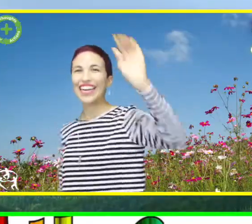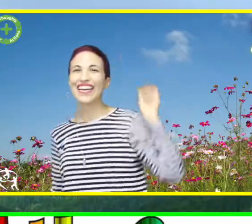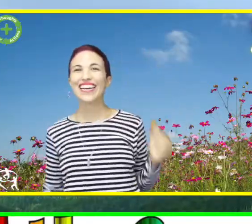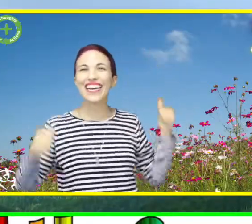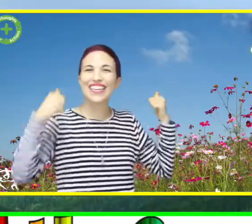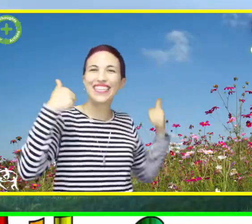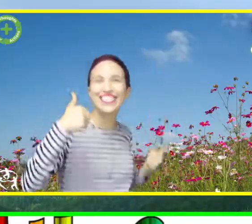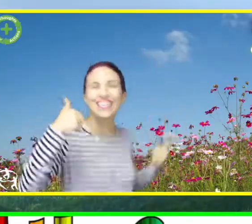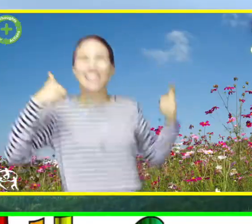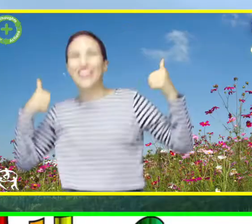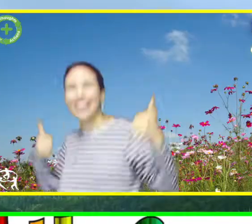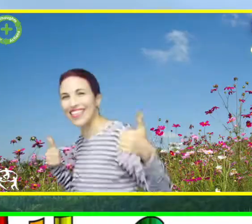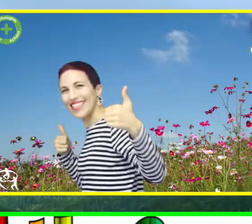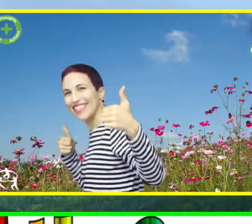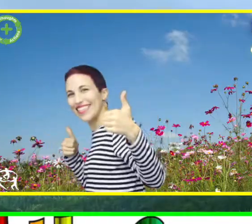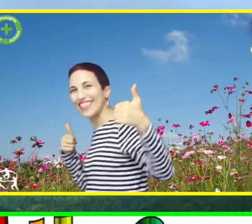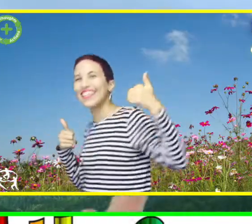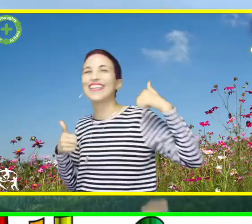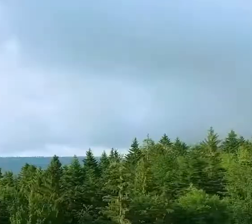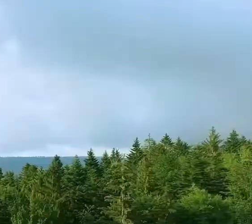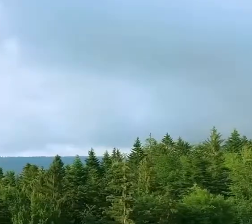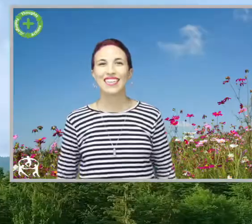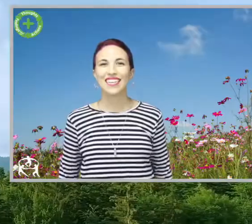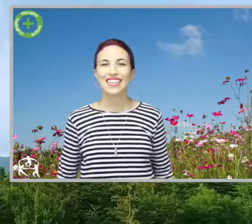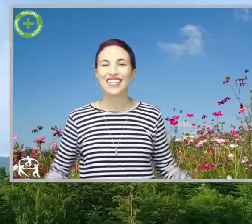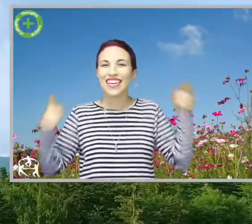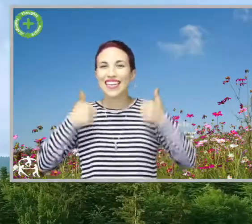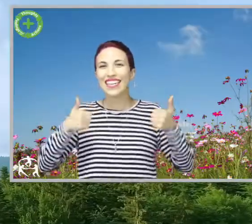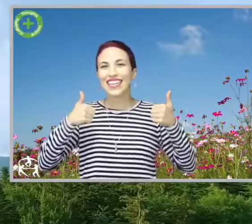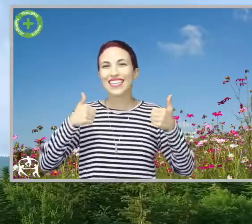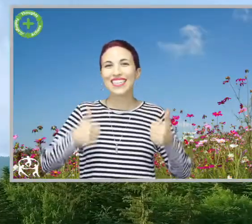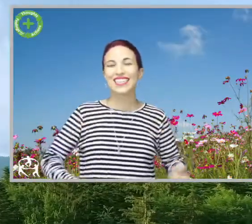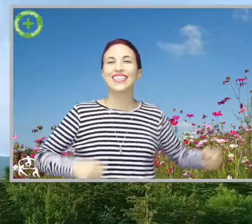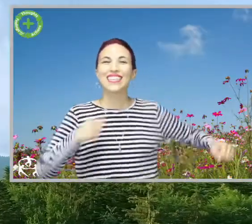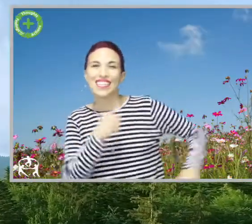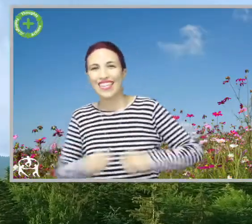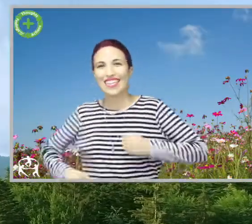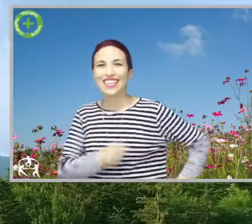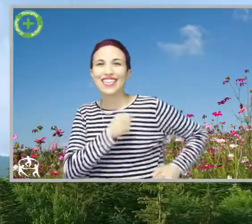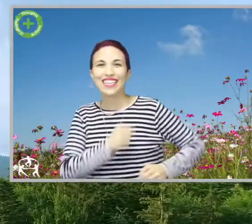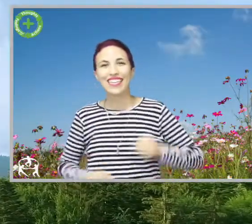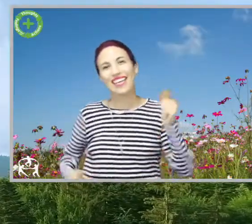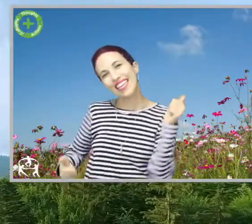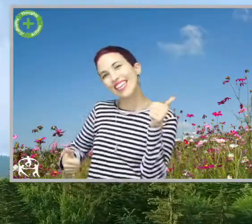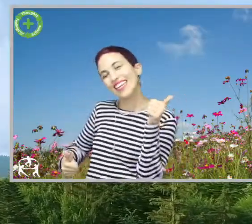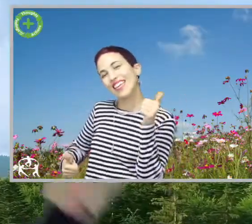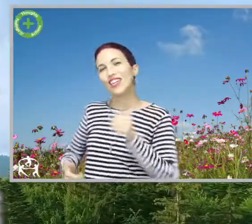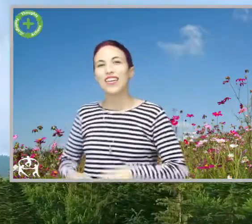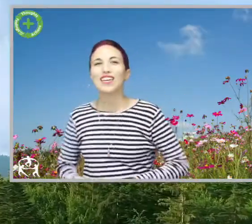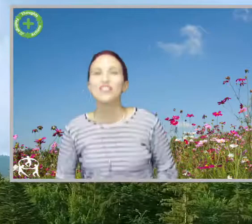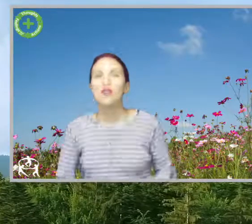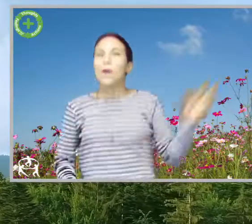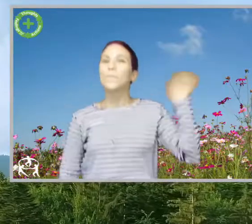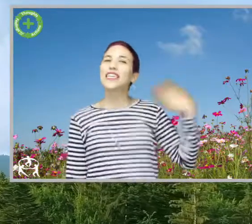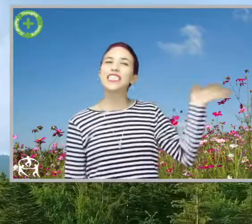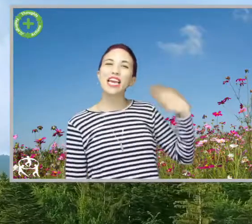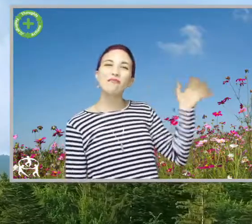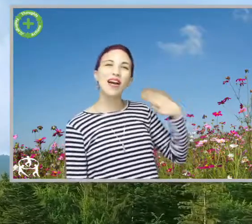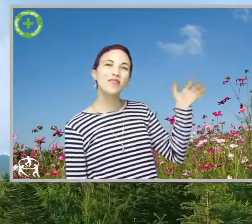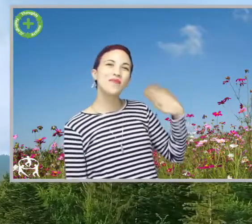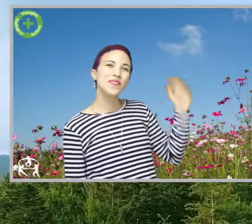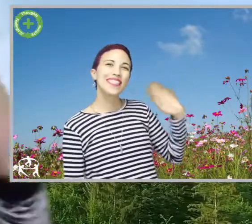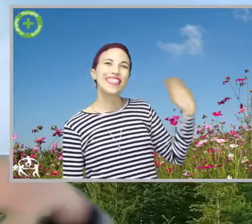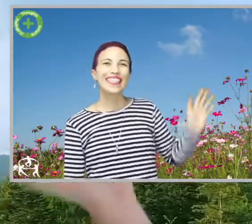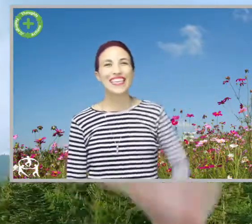for positive actions weekly lesson. Morning, Possum Partners and Super Scholars. Mrs. Hot here with Miss